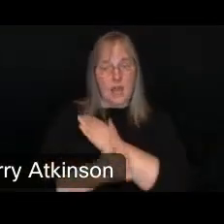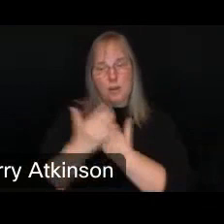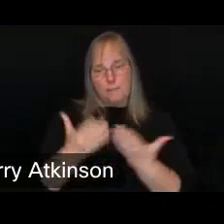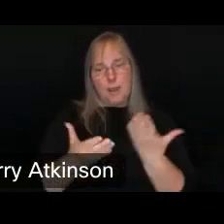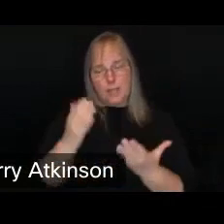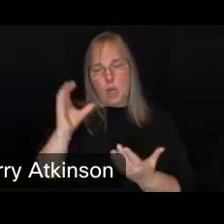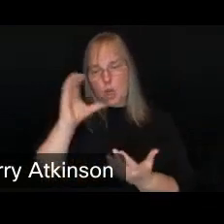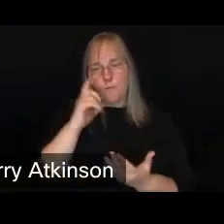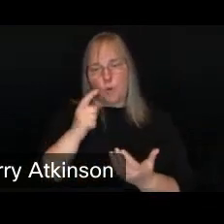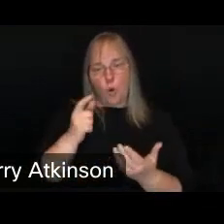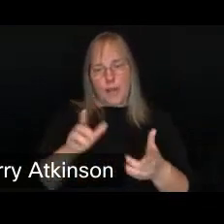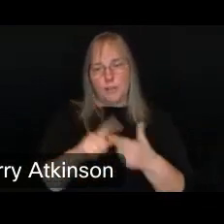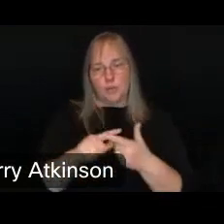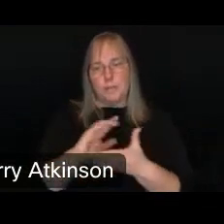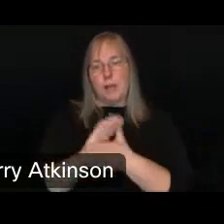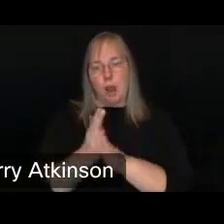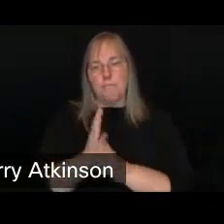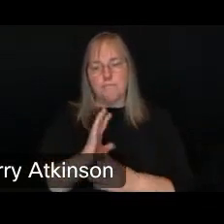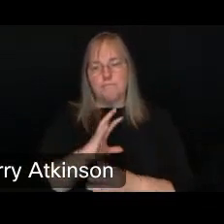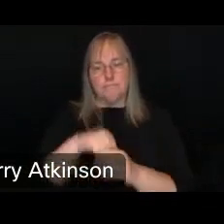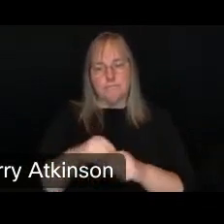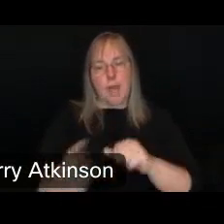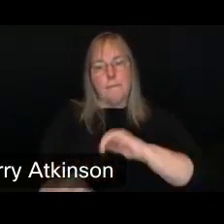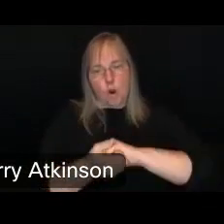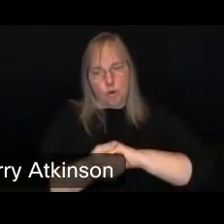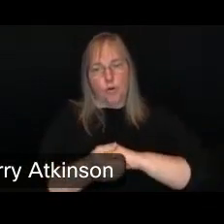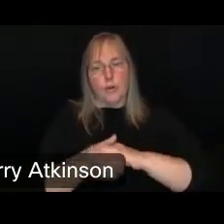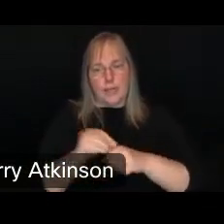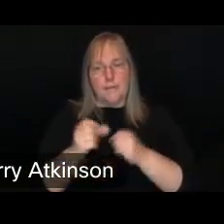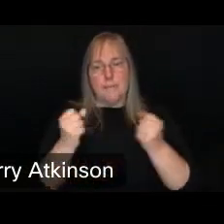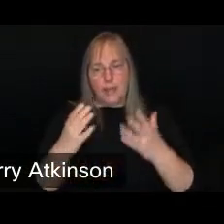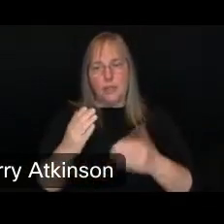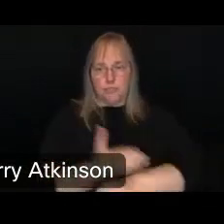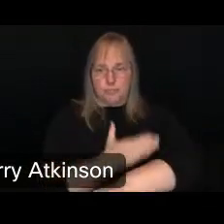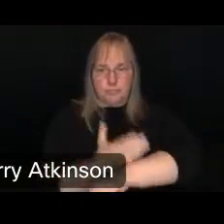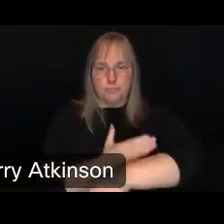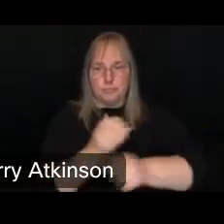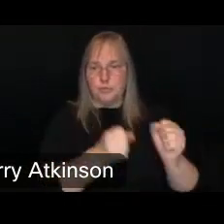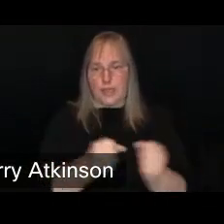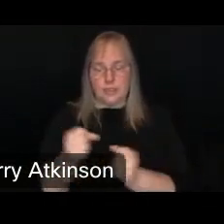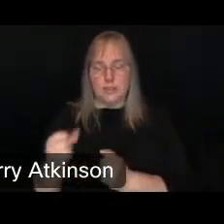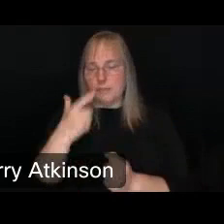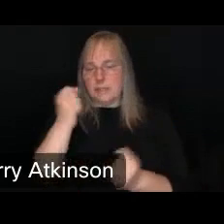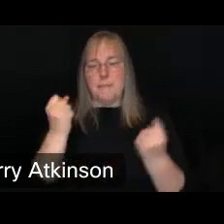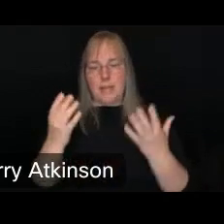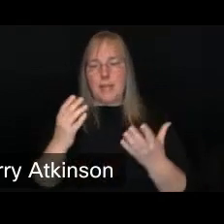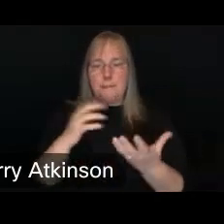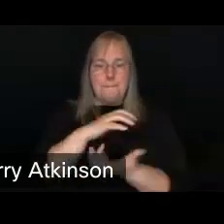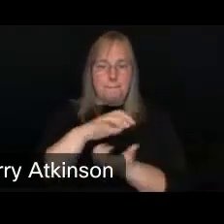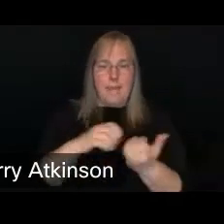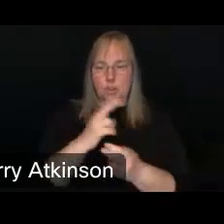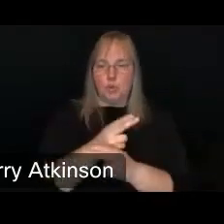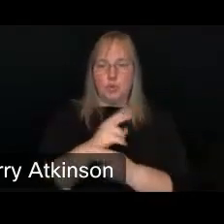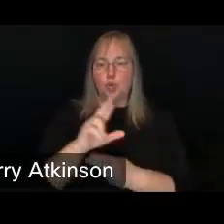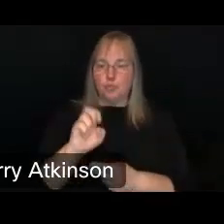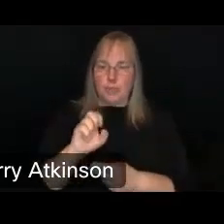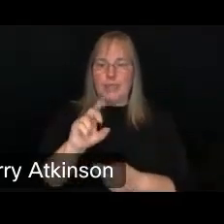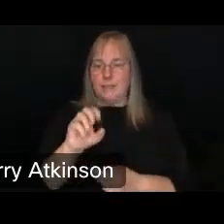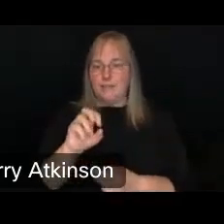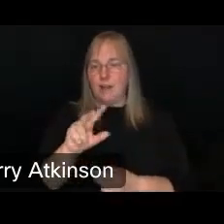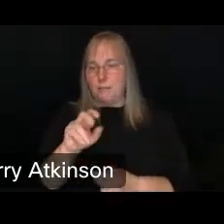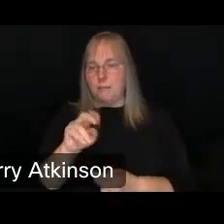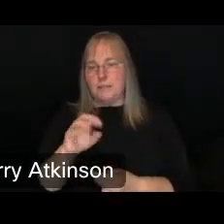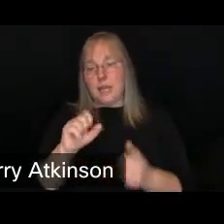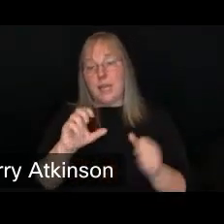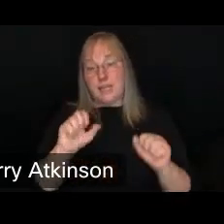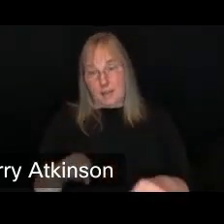partner in a lot of these redevelopment strategies, because a lot of these mixed-use redevelopments can certainly be challenging and takes multiple